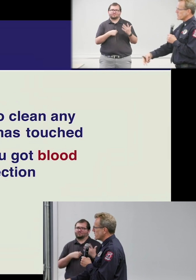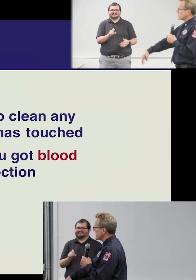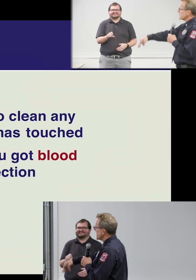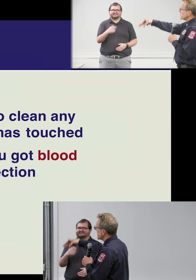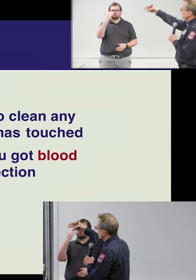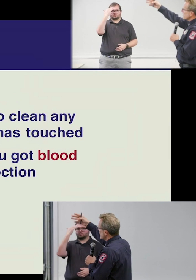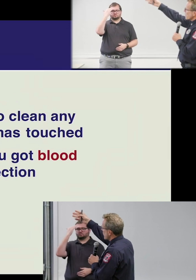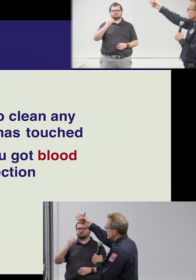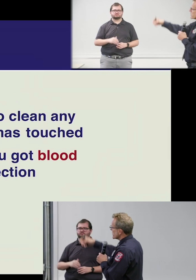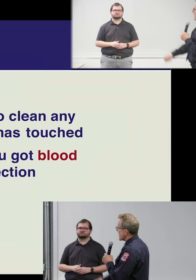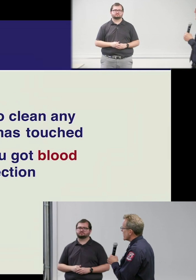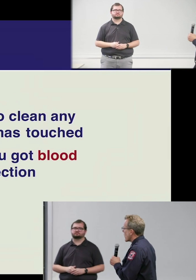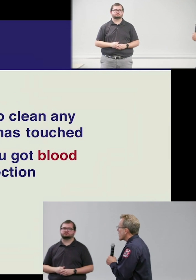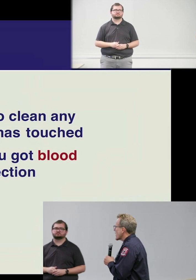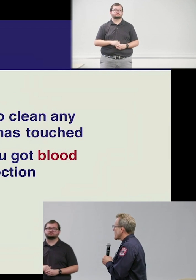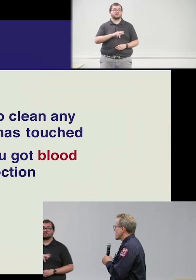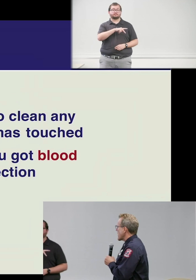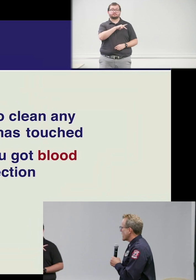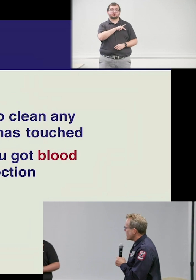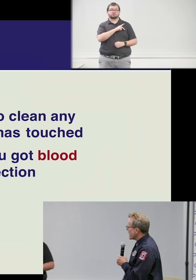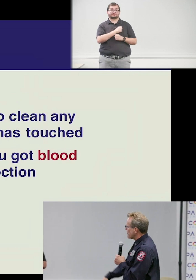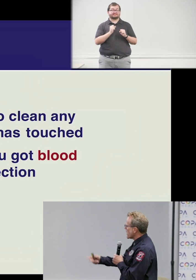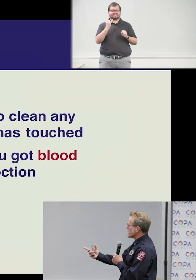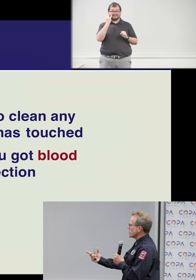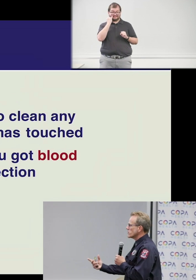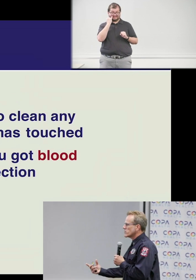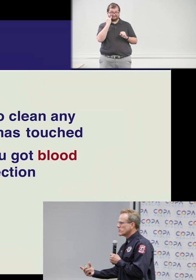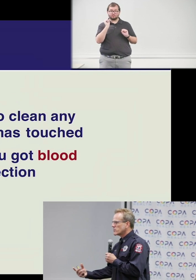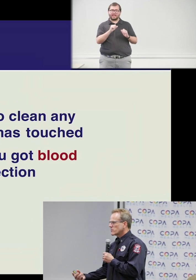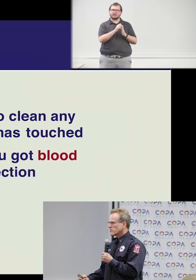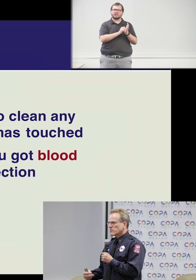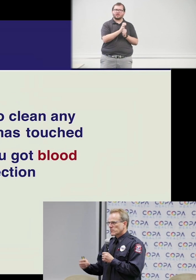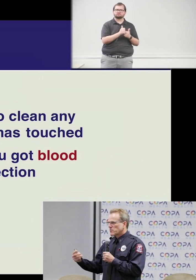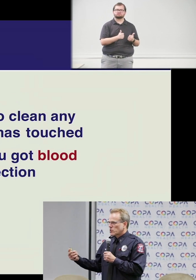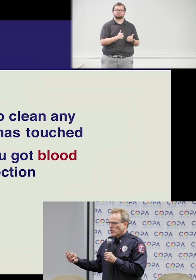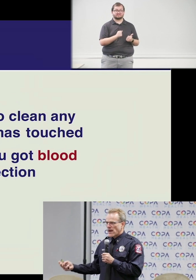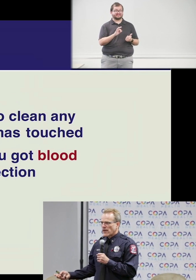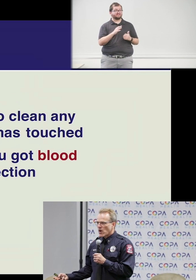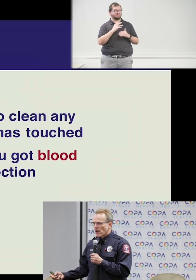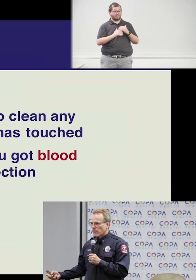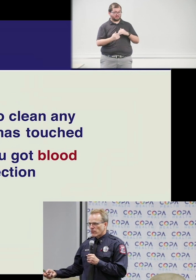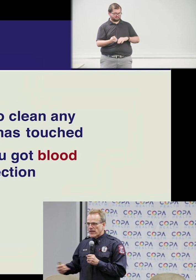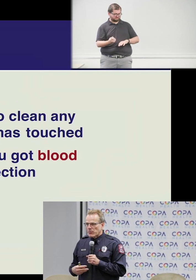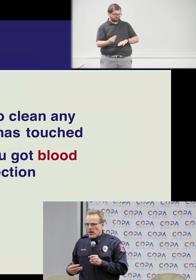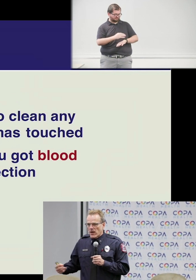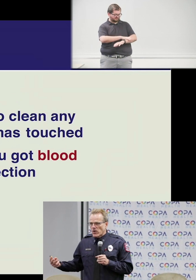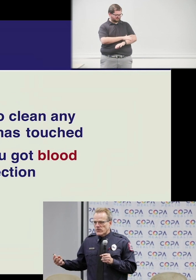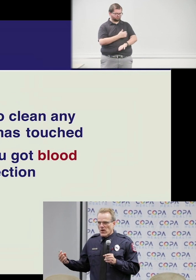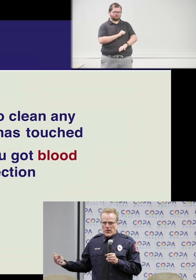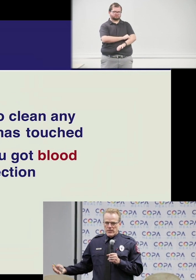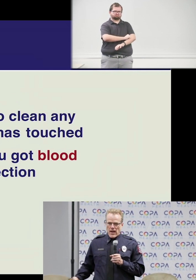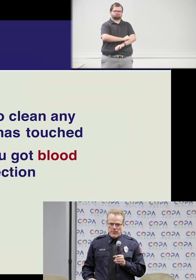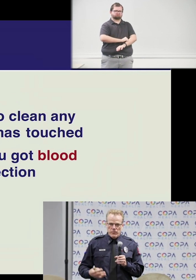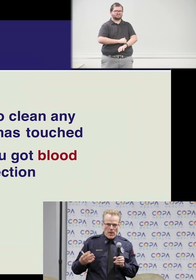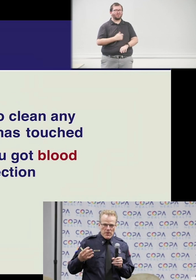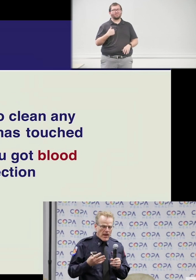information. Personal safety, wear gloves if you can. If you get blood on you, try to get it off. We get blood on ours all